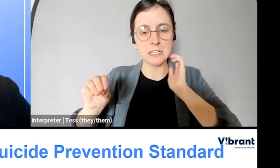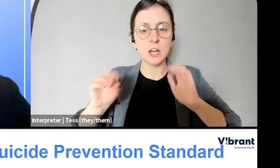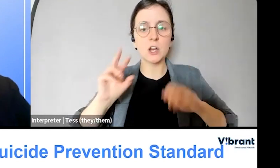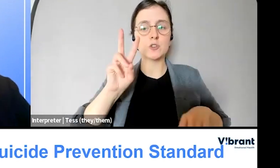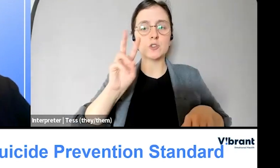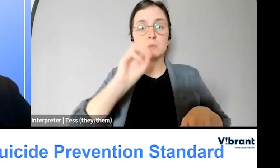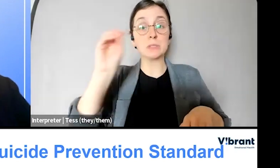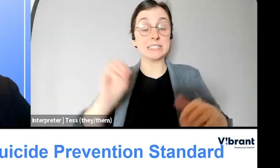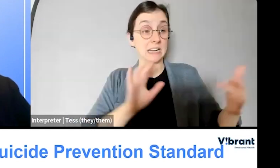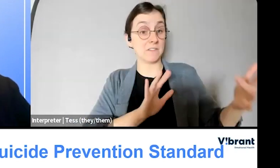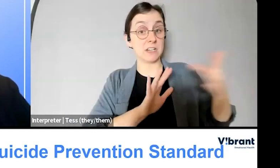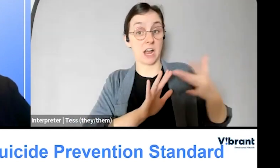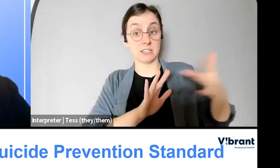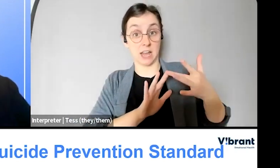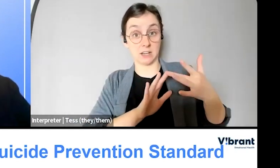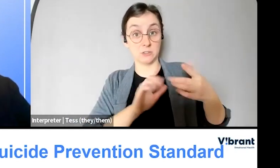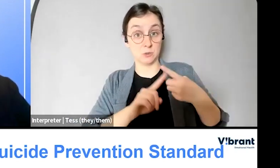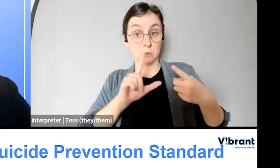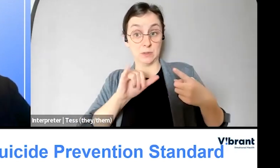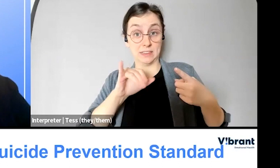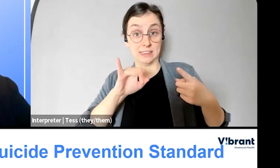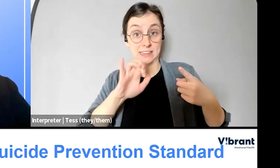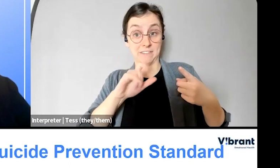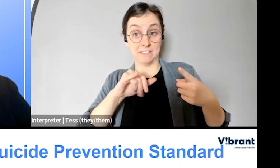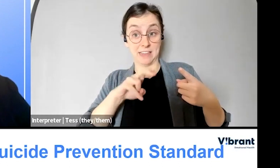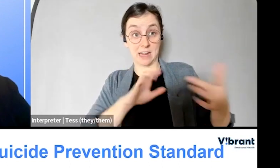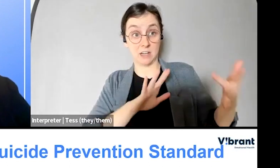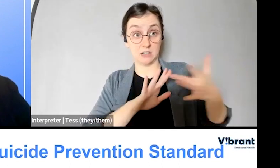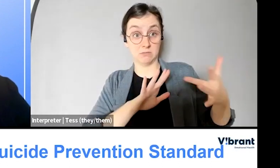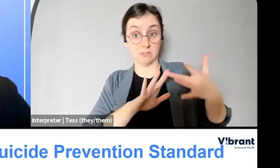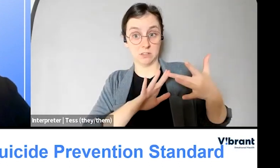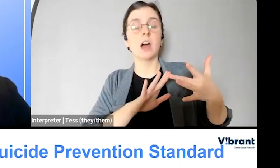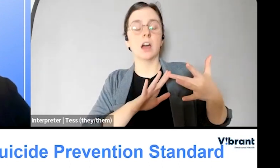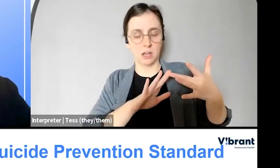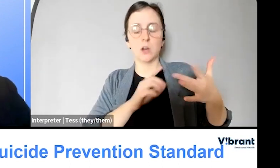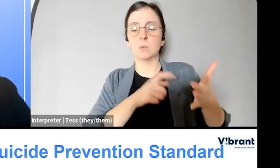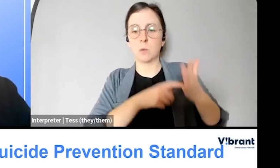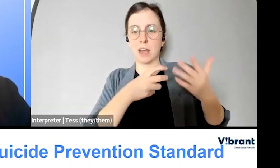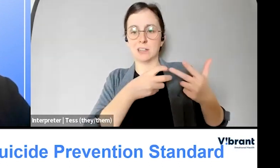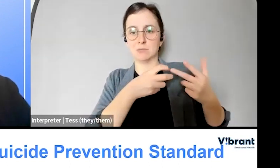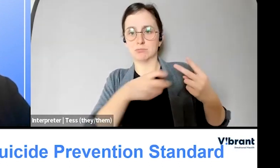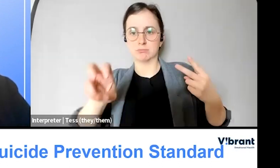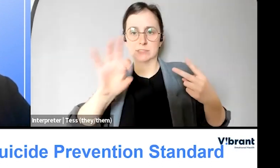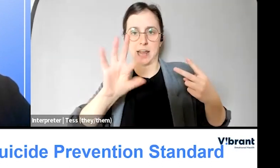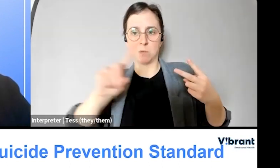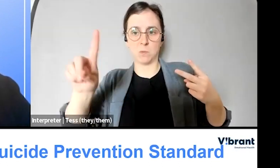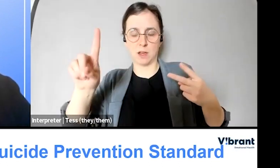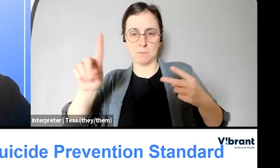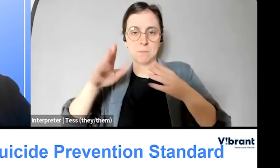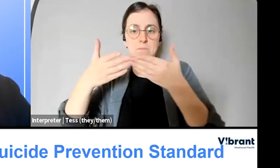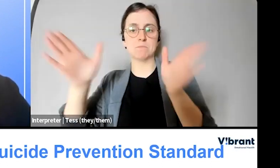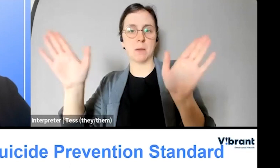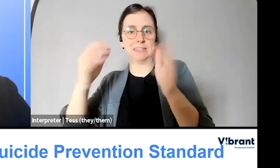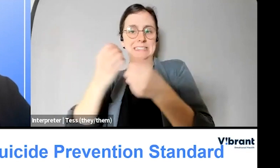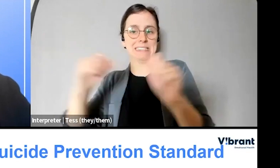of contacts to the Lifeline required that public safety intervention. And so we're going over to